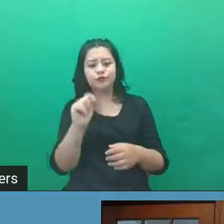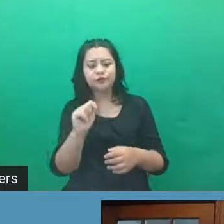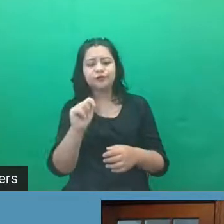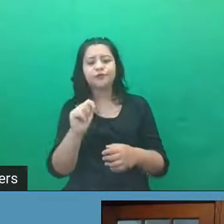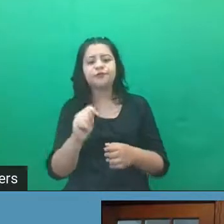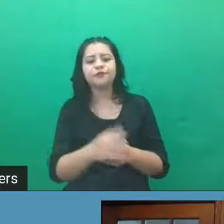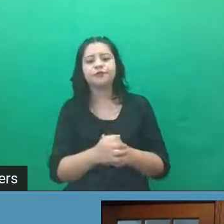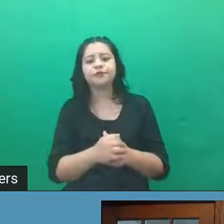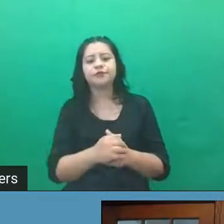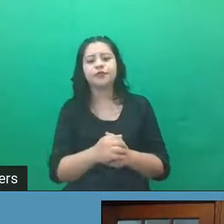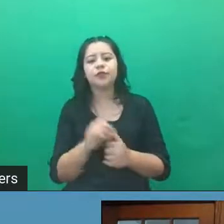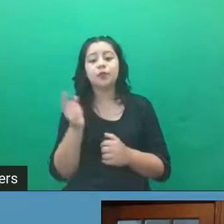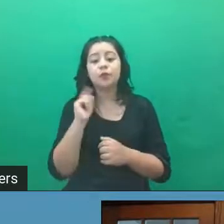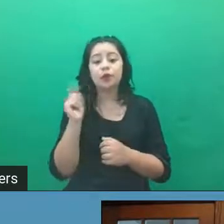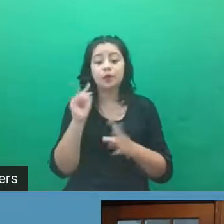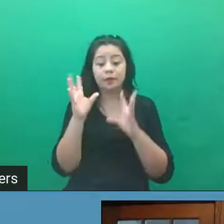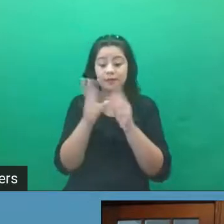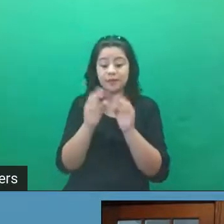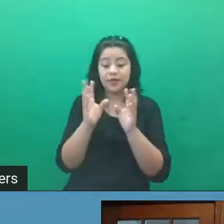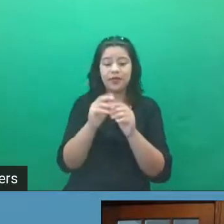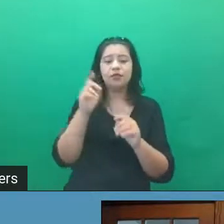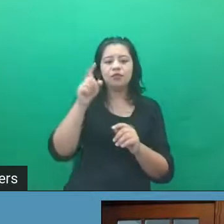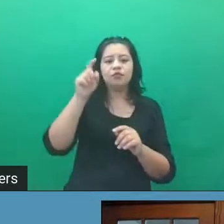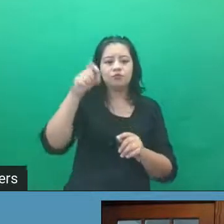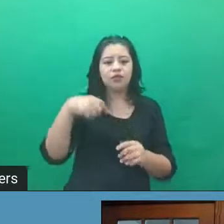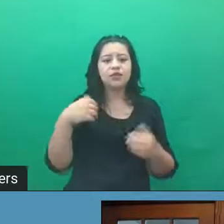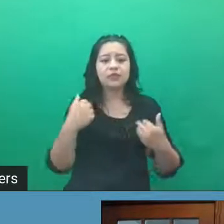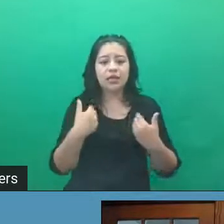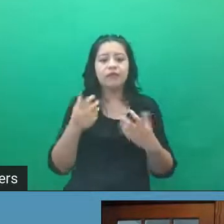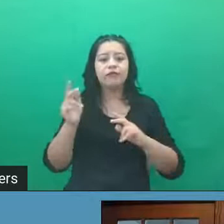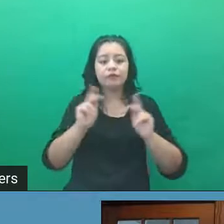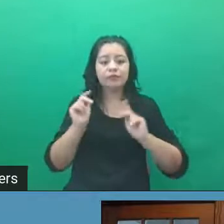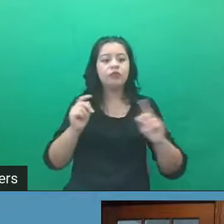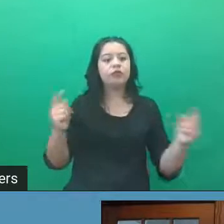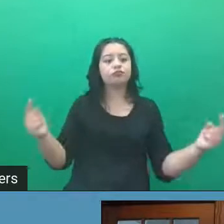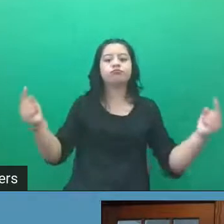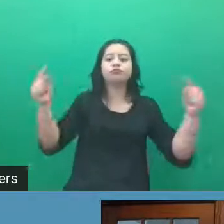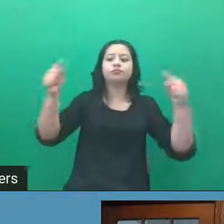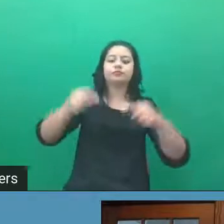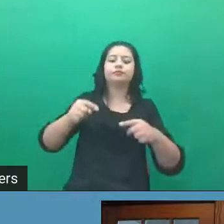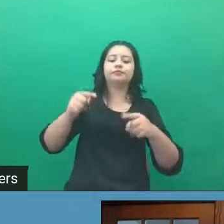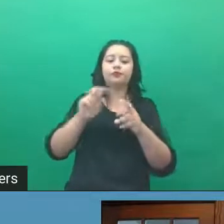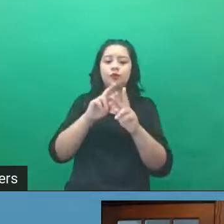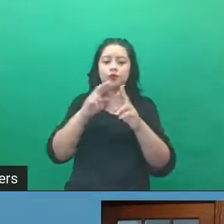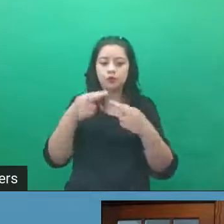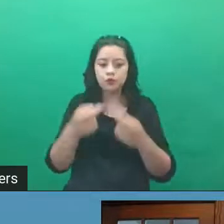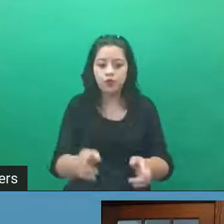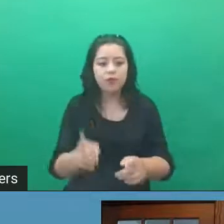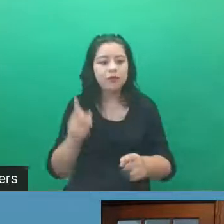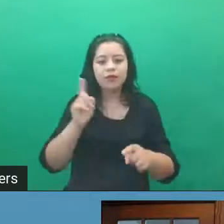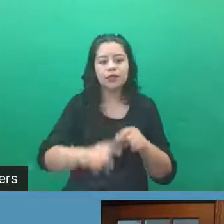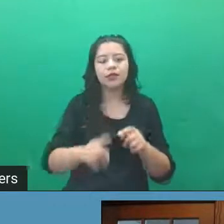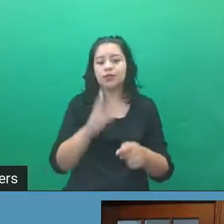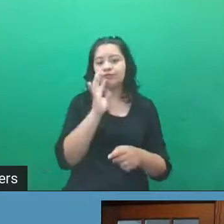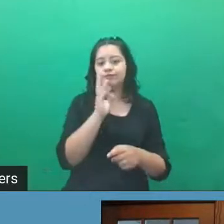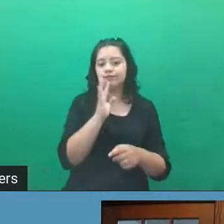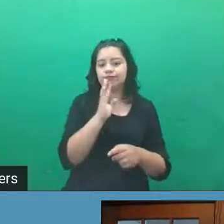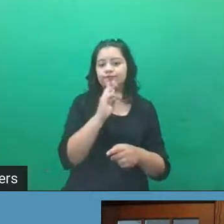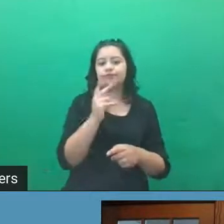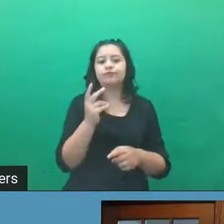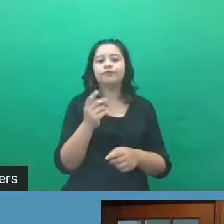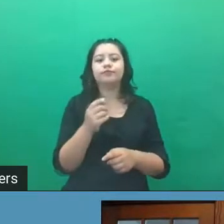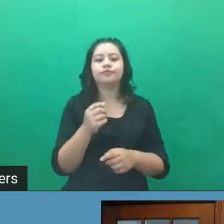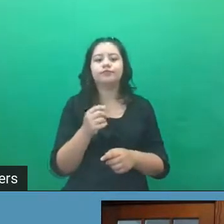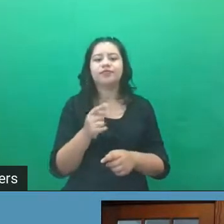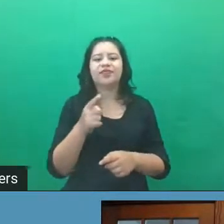it. Whereas the meeting format, you actually do have people coming into the room and so forth, and able to talk, as we know. So that's slightly